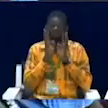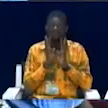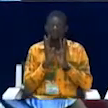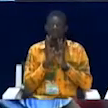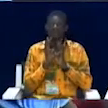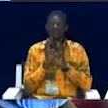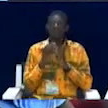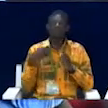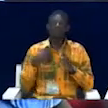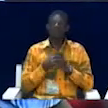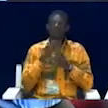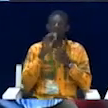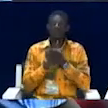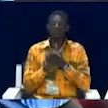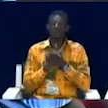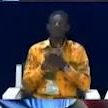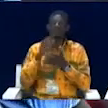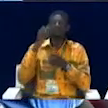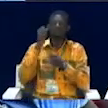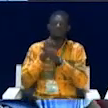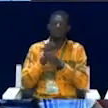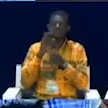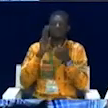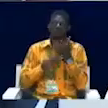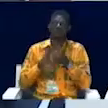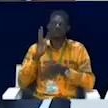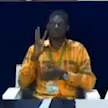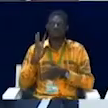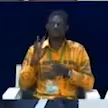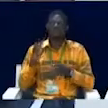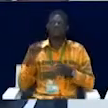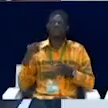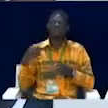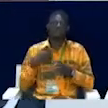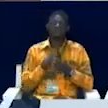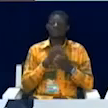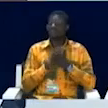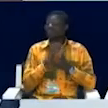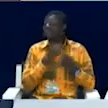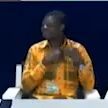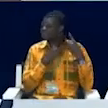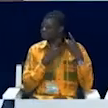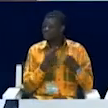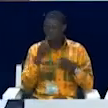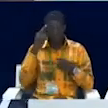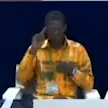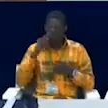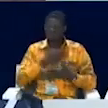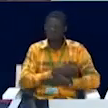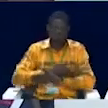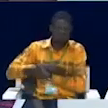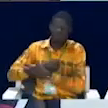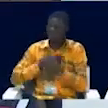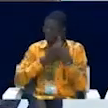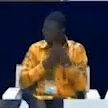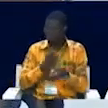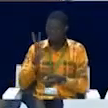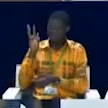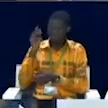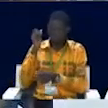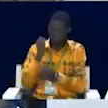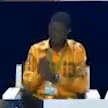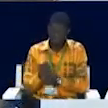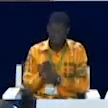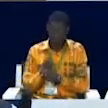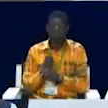We got married in the year 2006, and since then we've been believing God for the fruit of the womb.